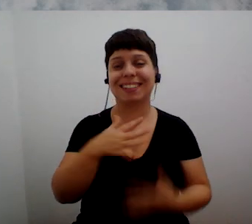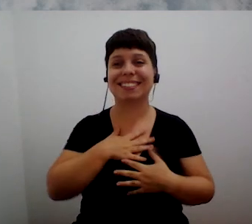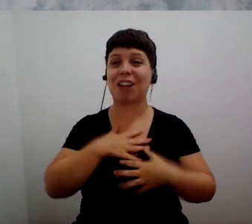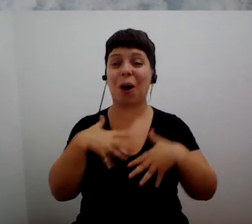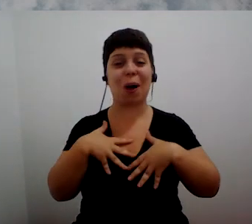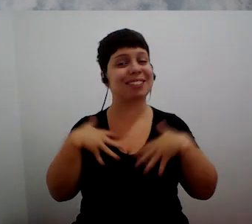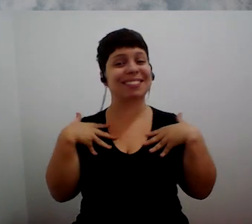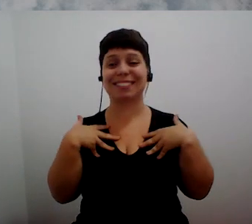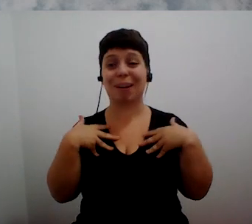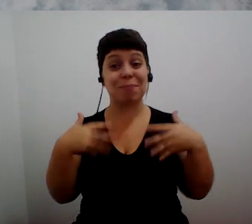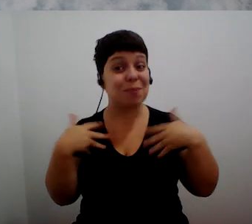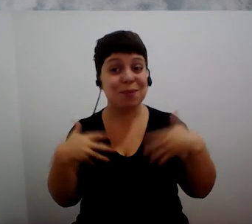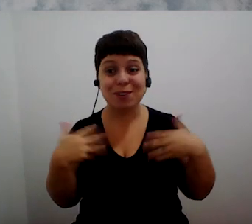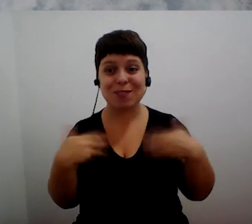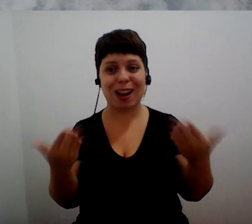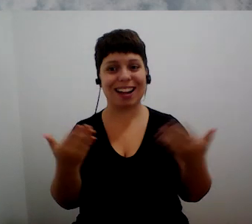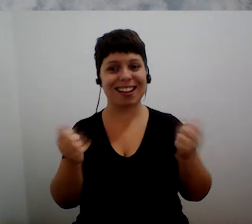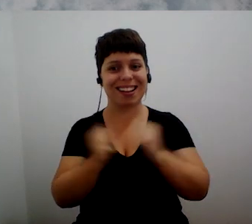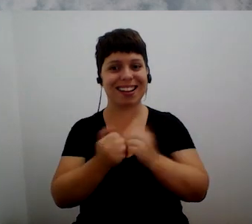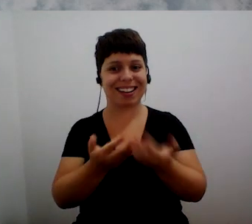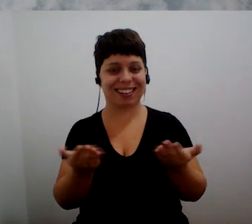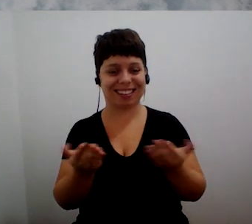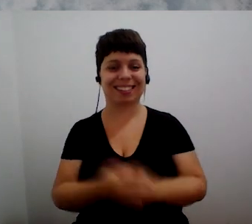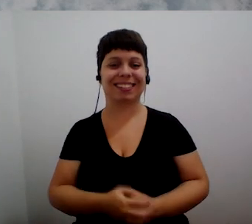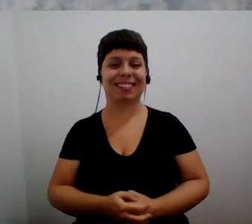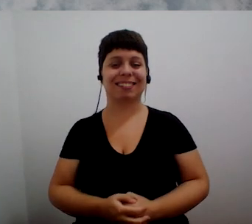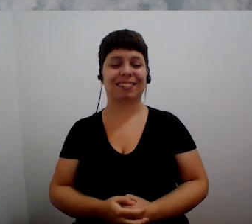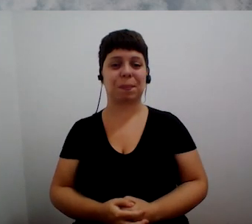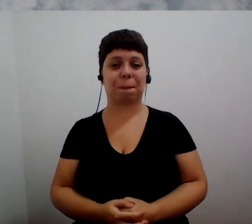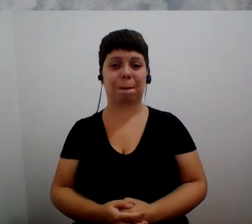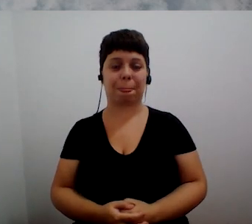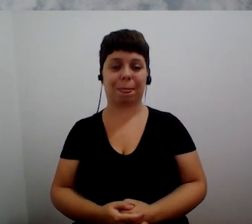be with you all here, and putting energy